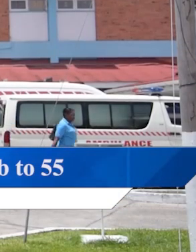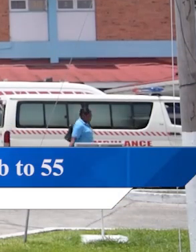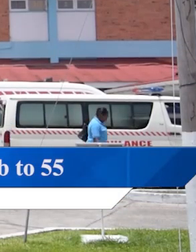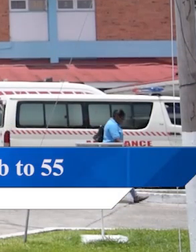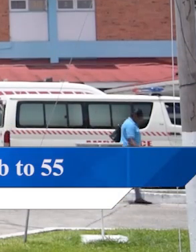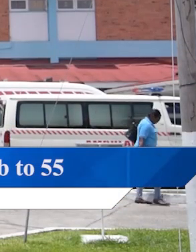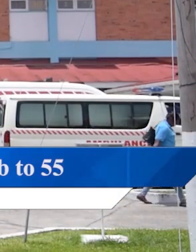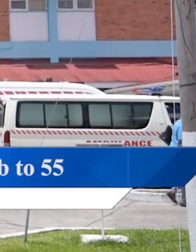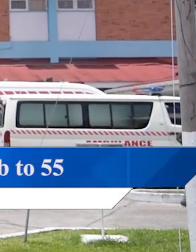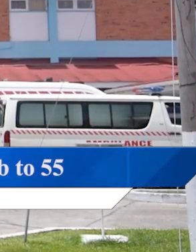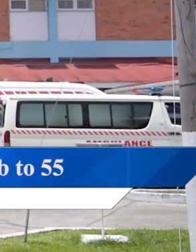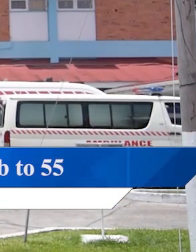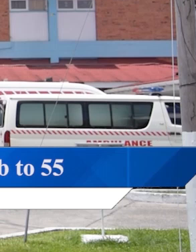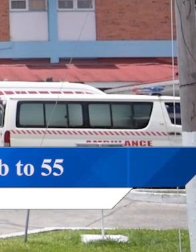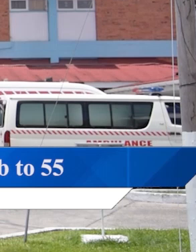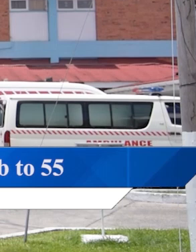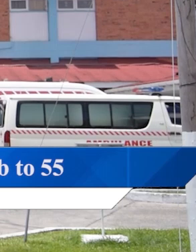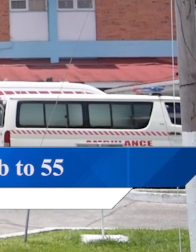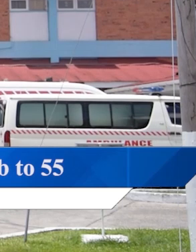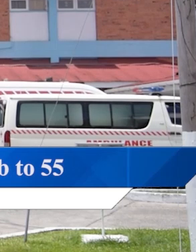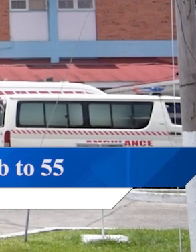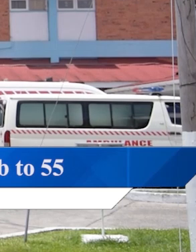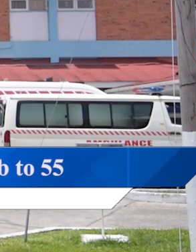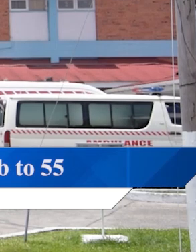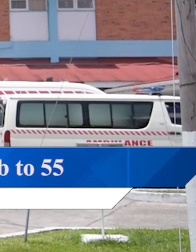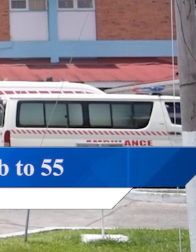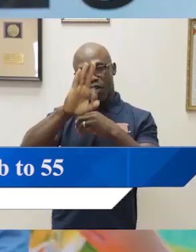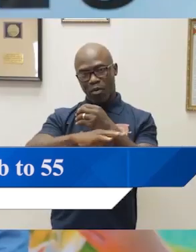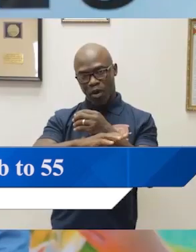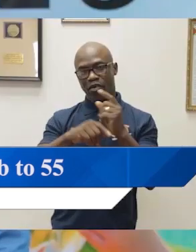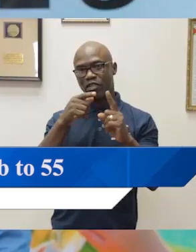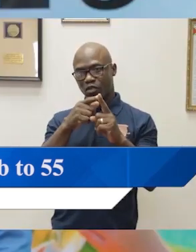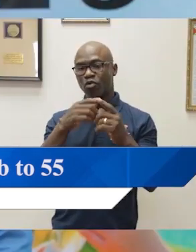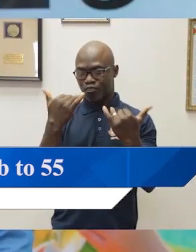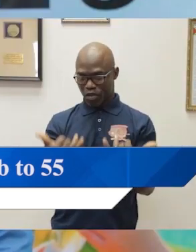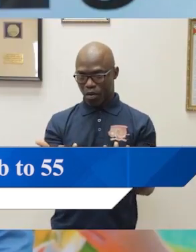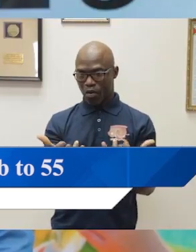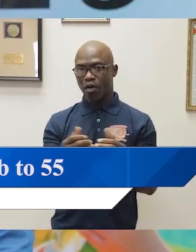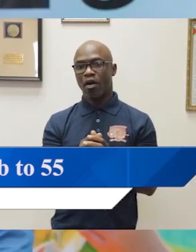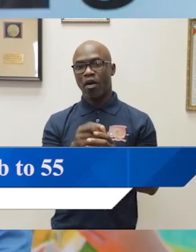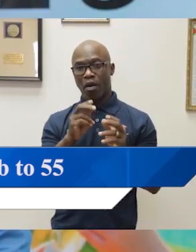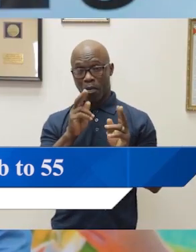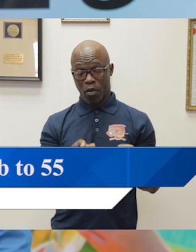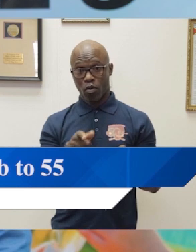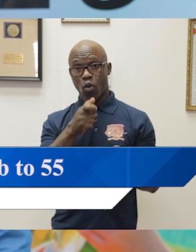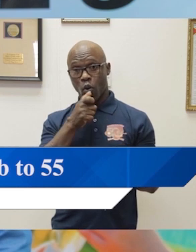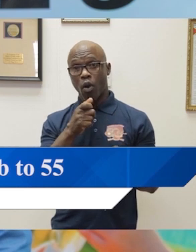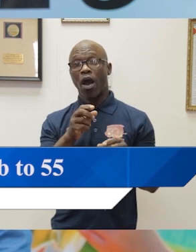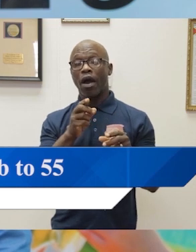The total number of persons in the COVID-19 ICU remains at 5. The persons who have tested negative